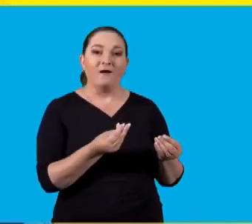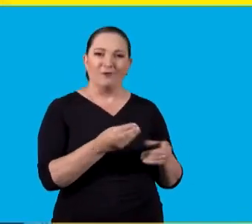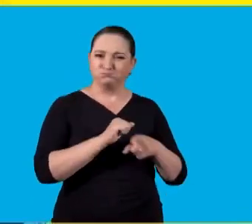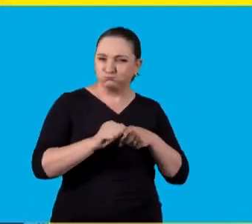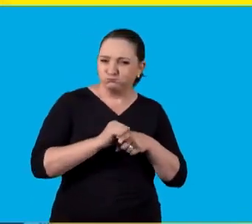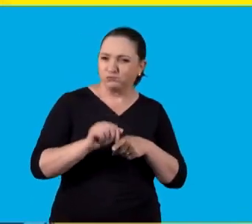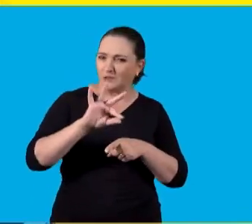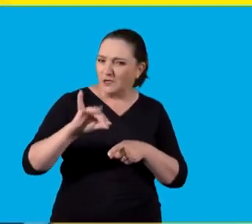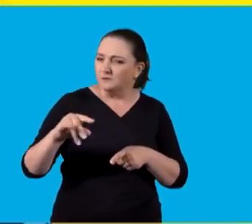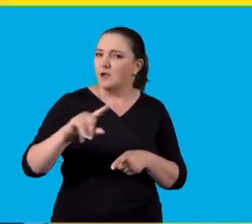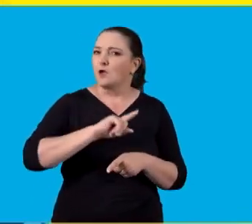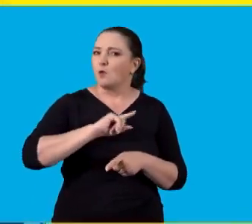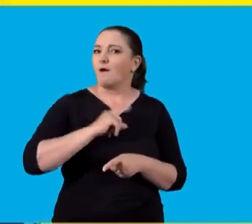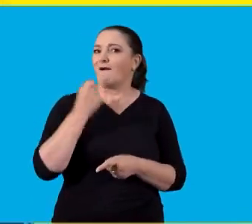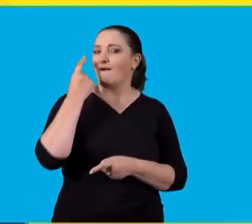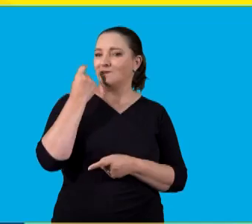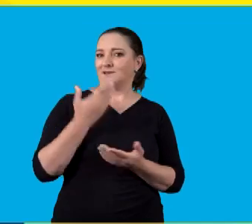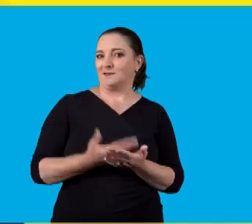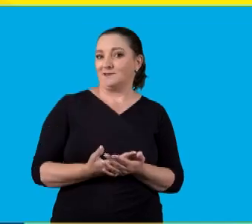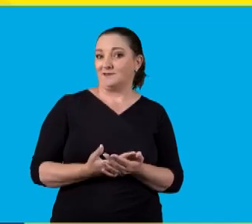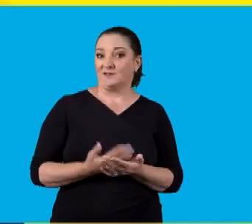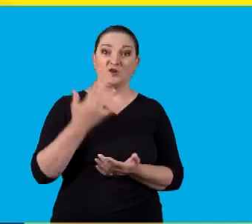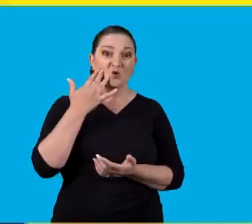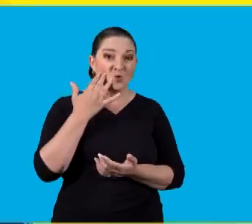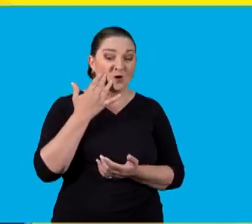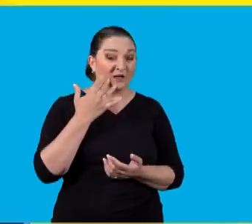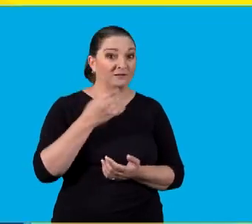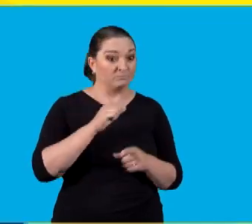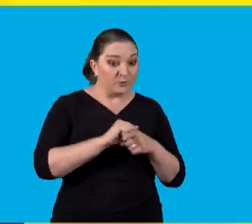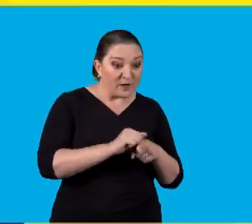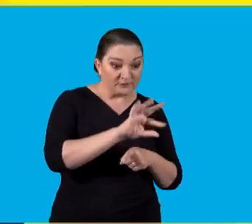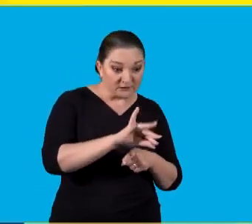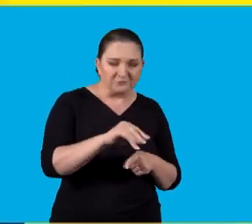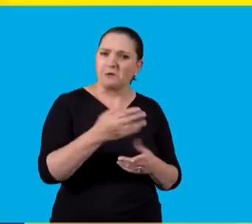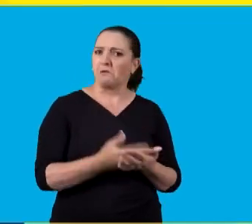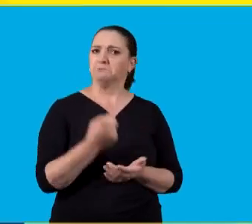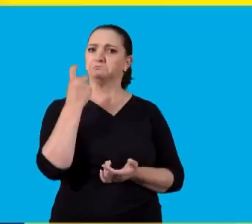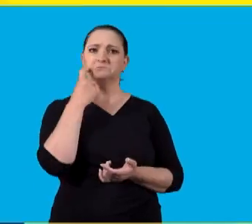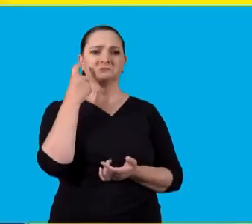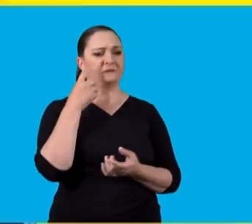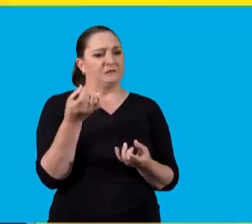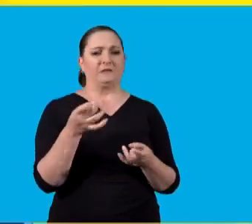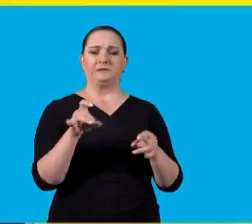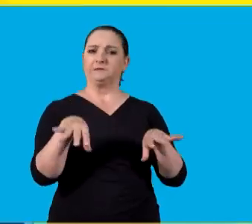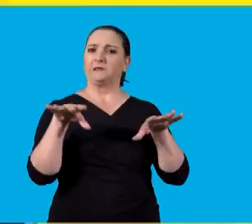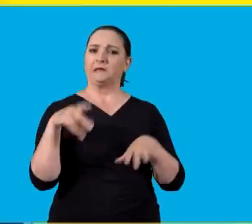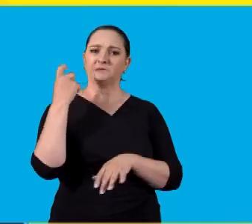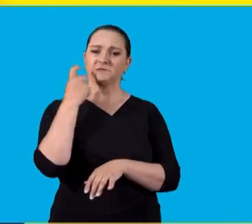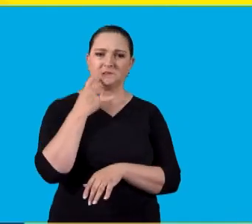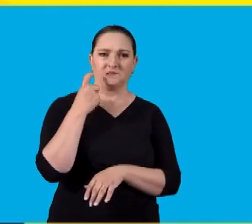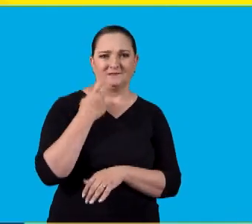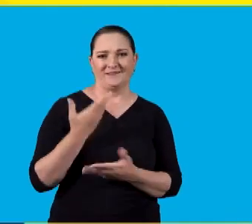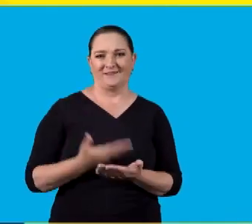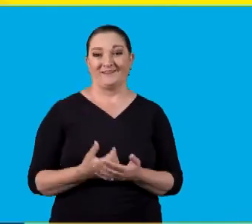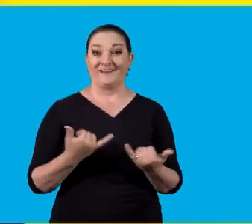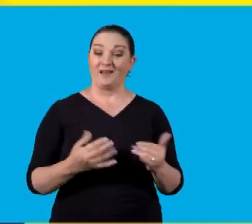it daily, because once you practice accounting daily, it stays in the fingertips. And then the exam becomes a walk in the